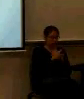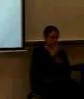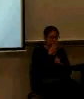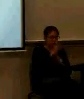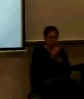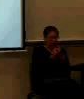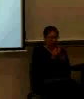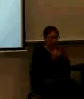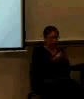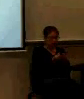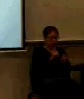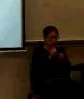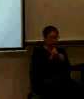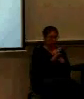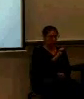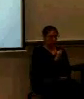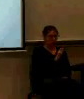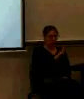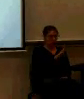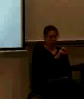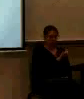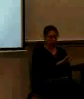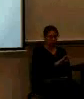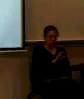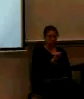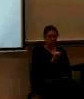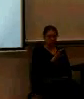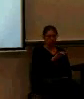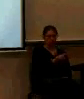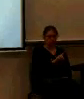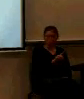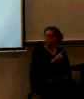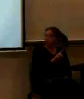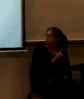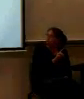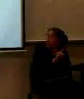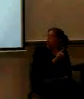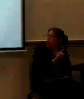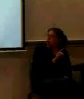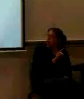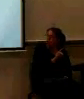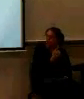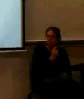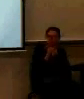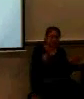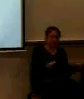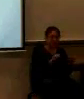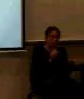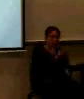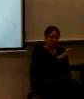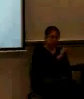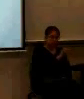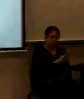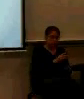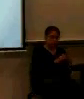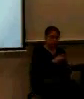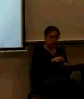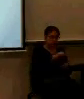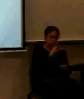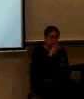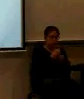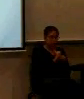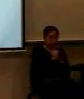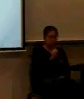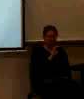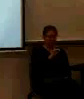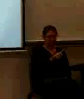and dissolves, it forms carbonic acid. Okay, so just the action of CO2 dissolving in water forms an acid, and you